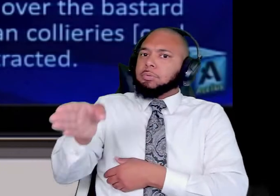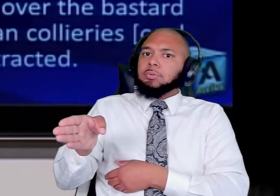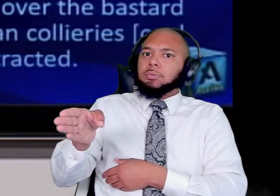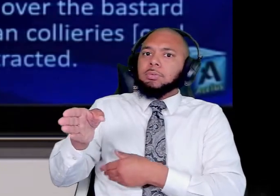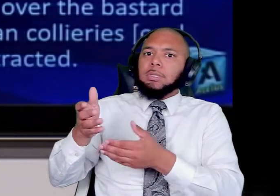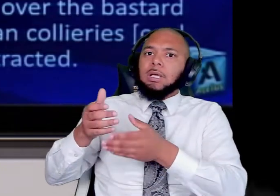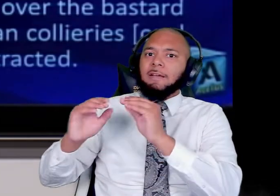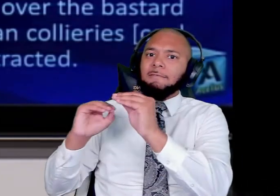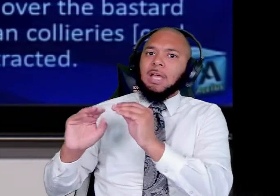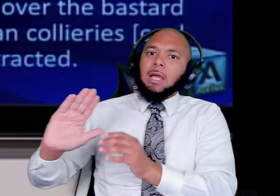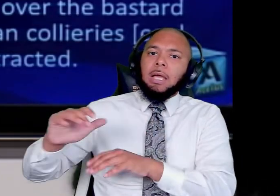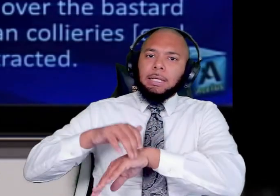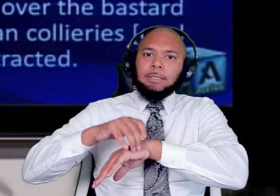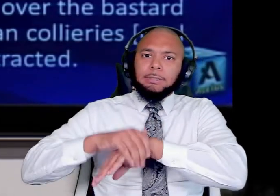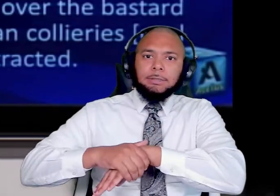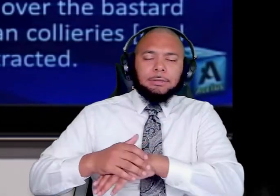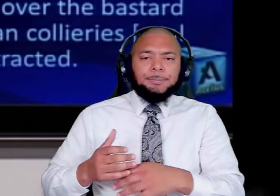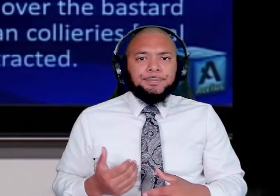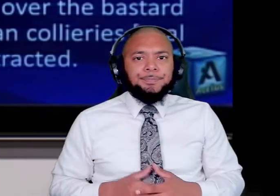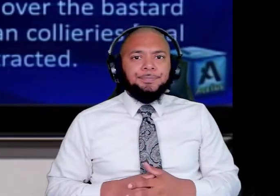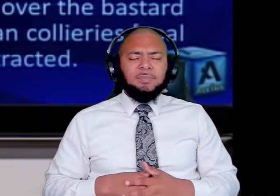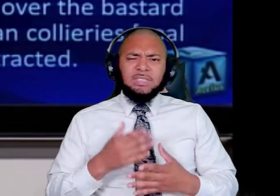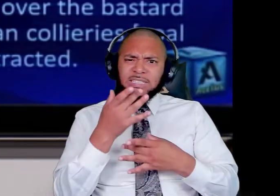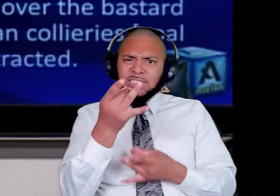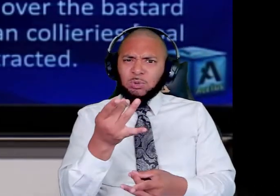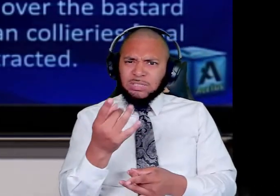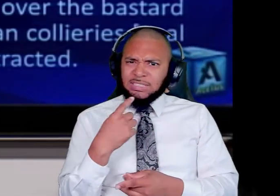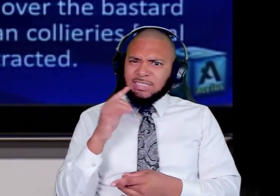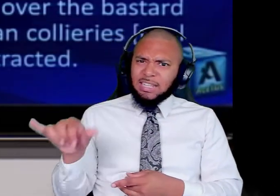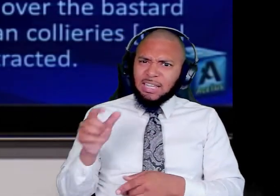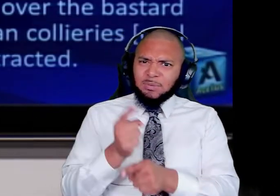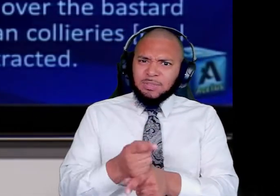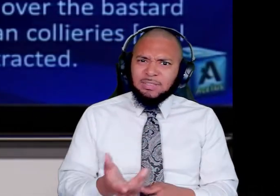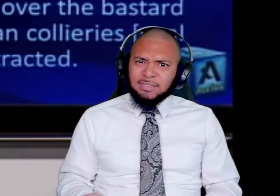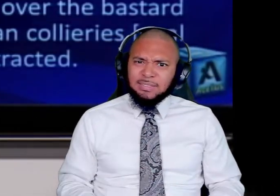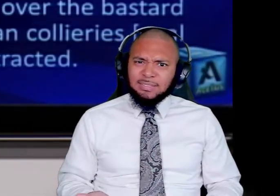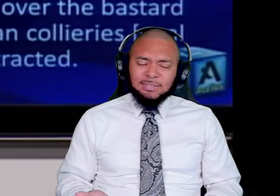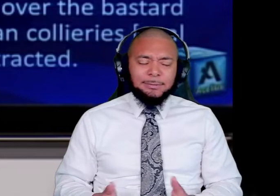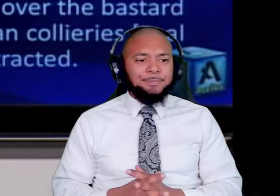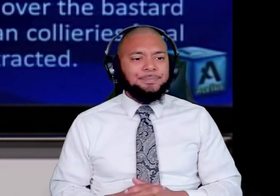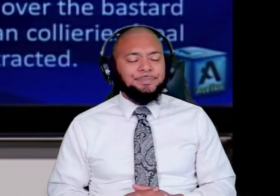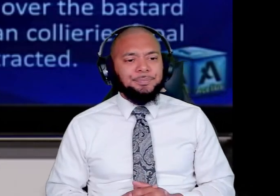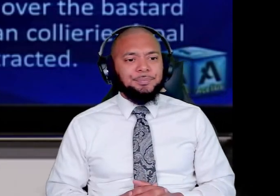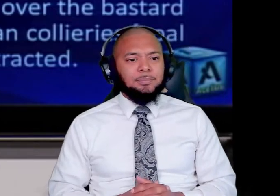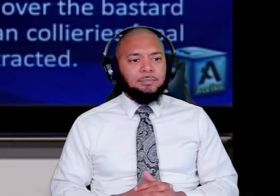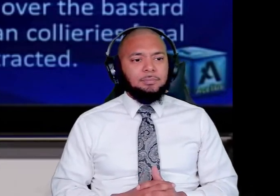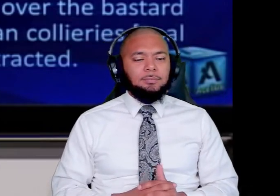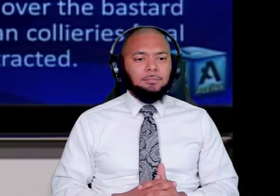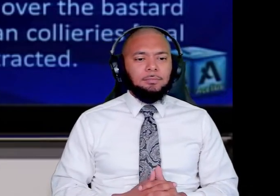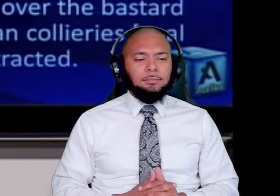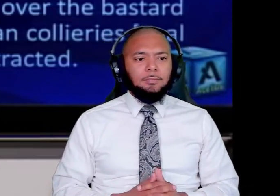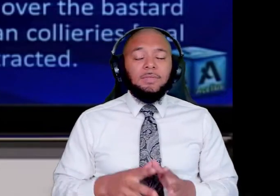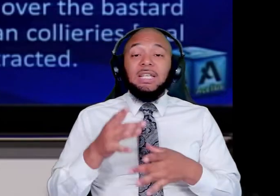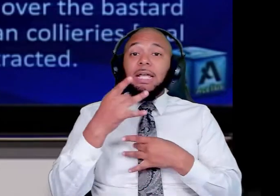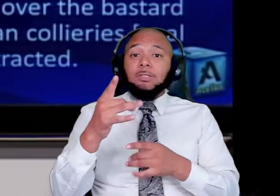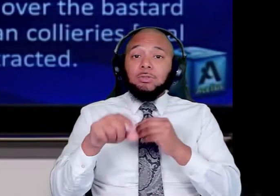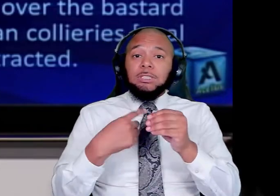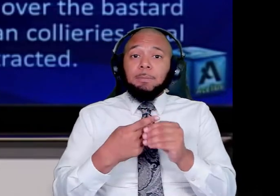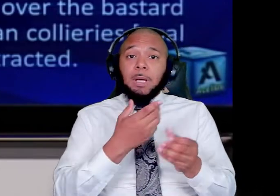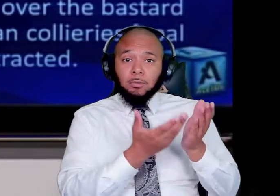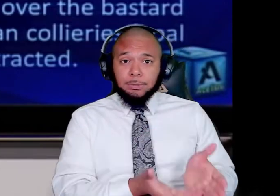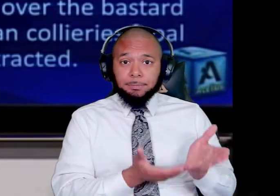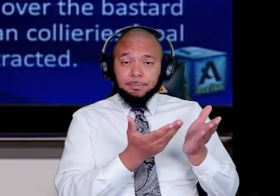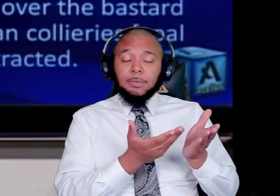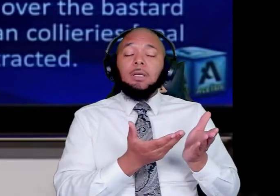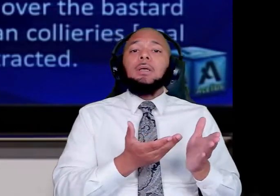his English. It's interesting that he would turn to that, isn't it? Interesting thing, too, about Mark Twain, he